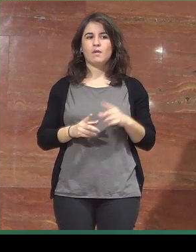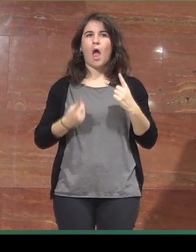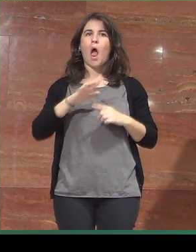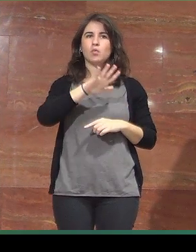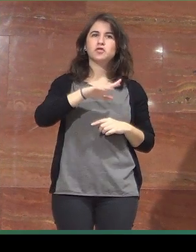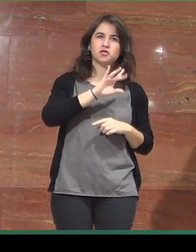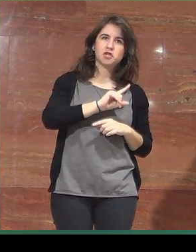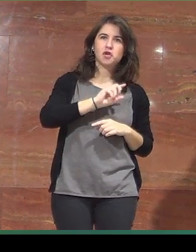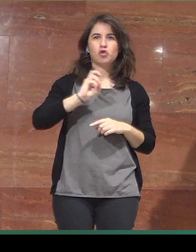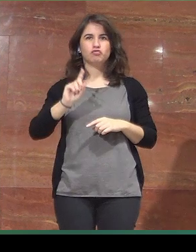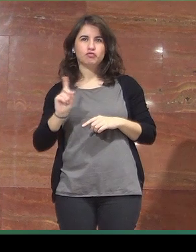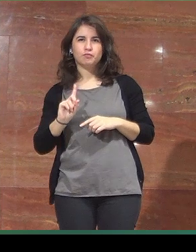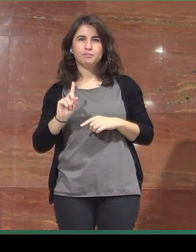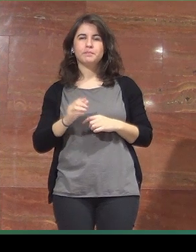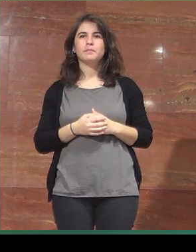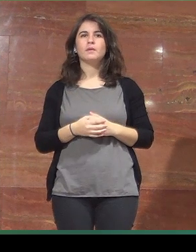you is this